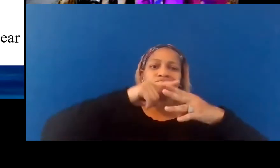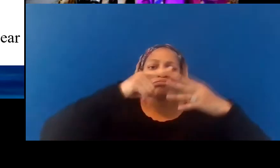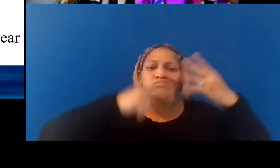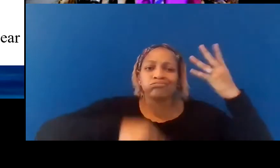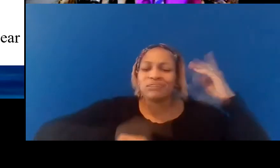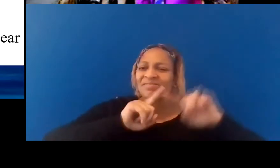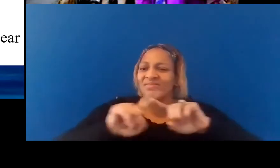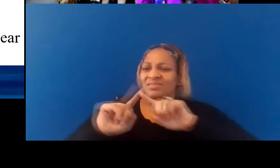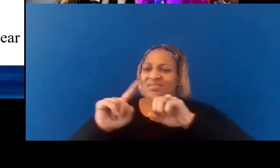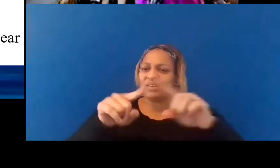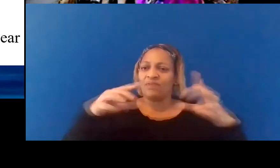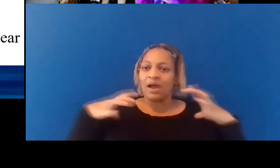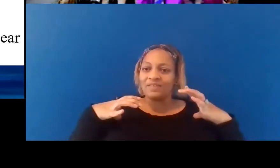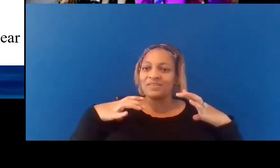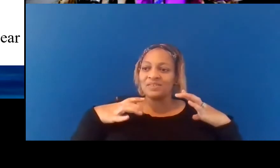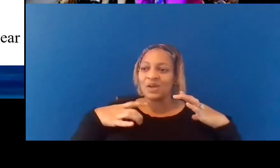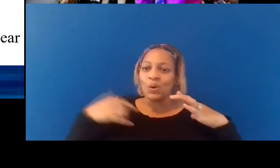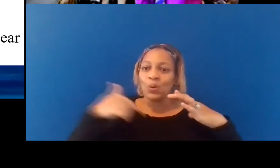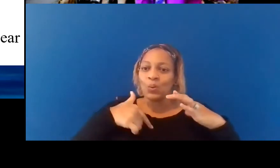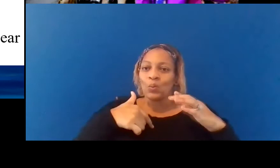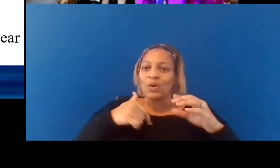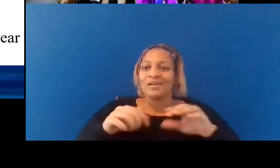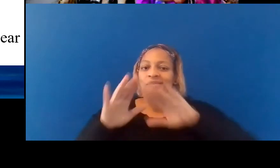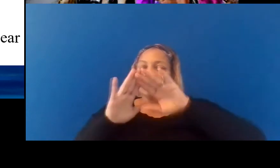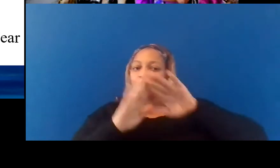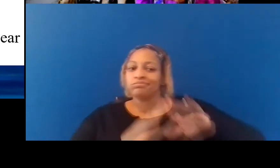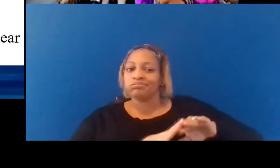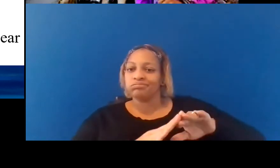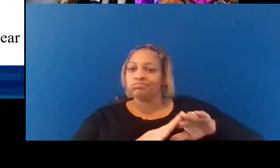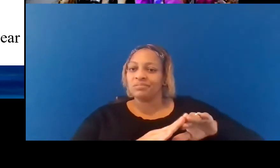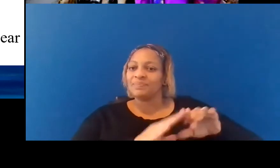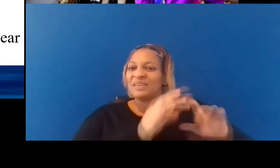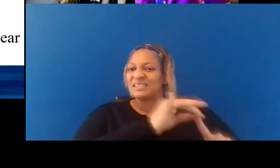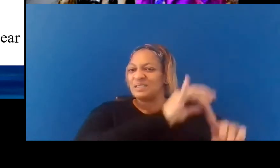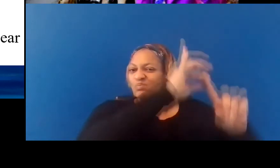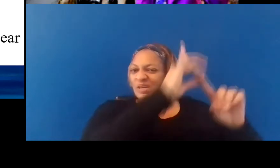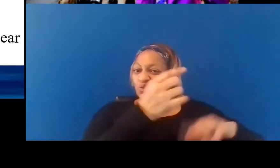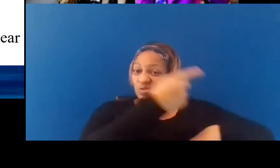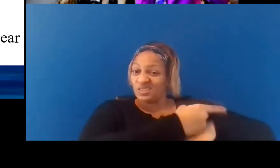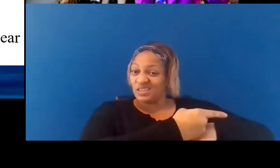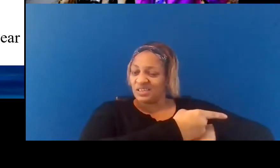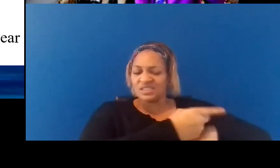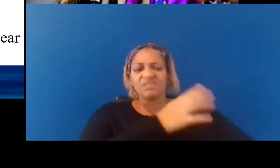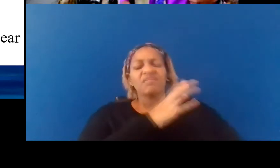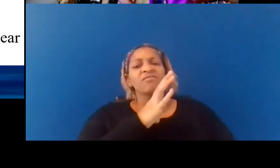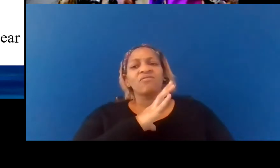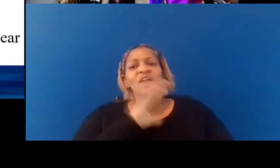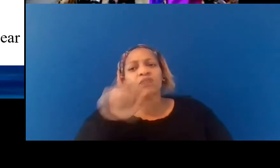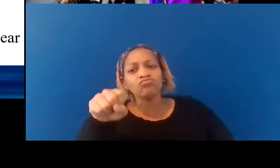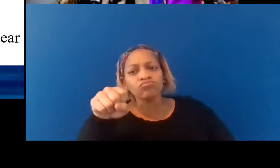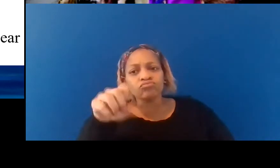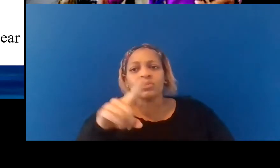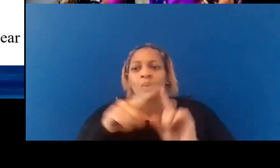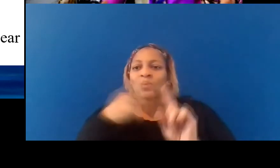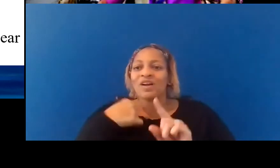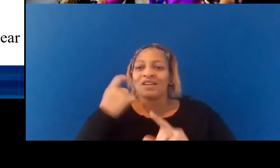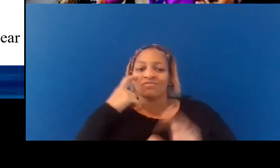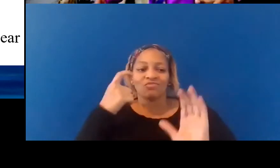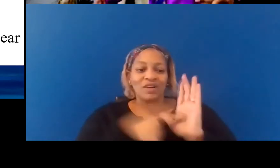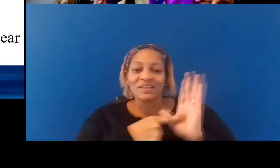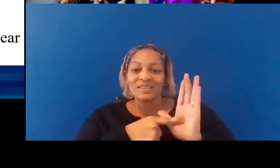them aside as special days, which is fine. But recognizing that the energy of